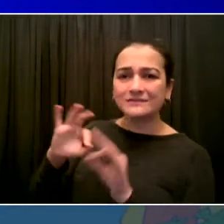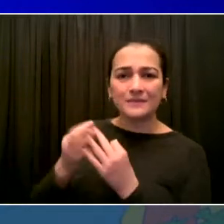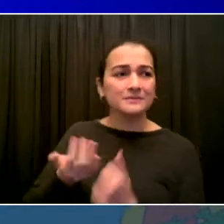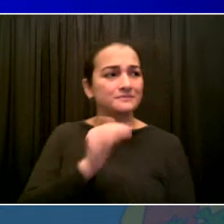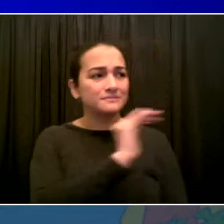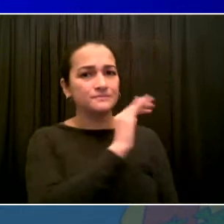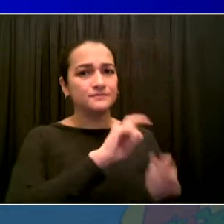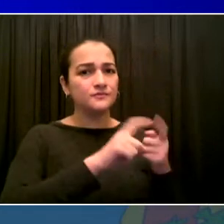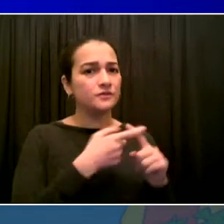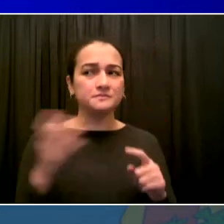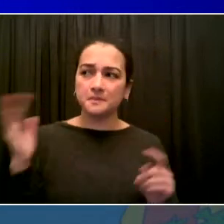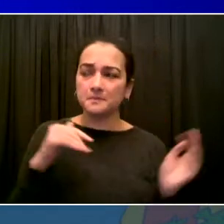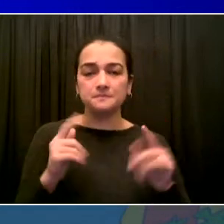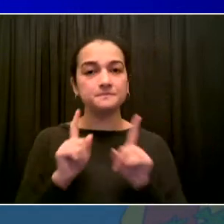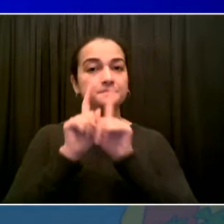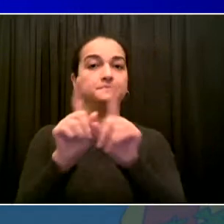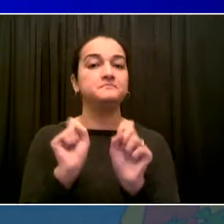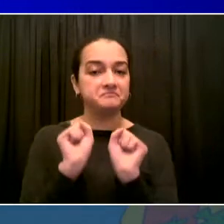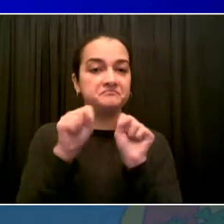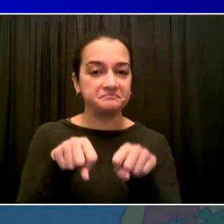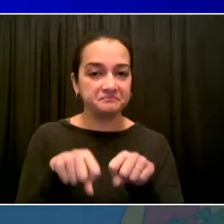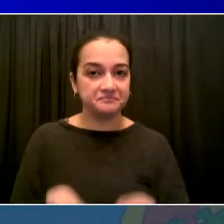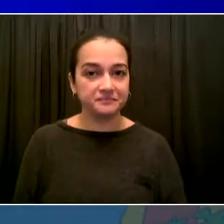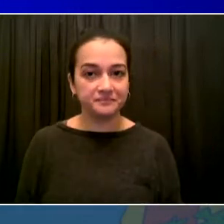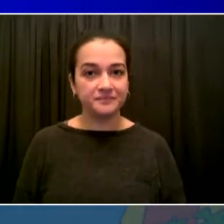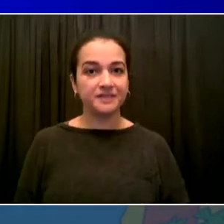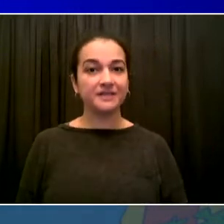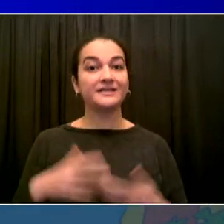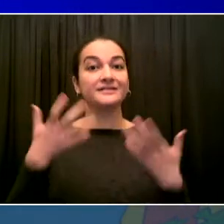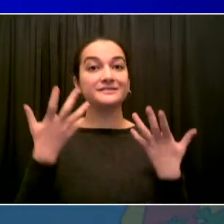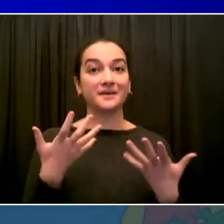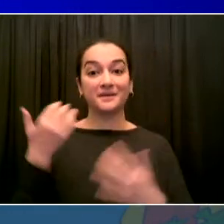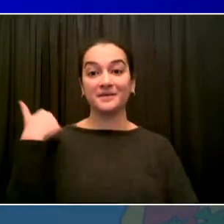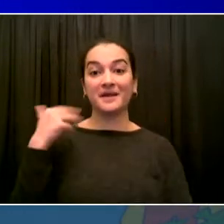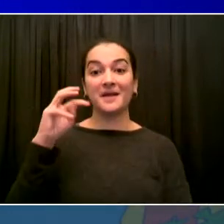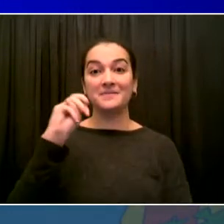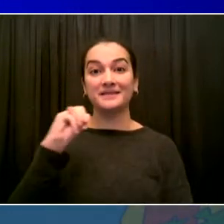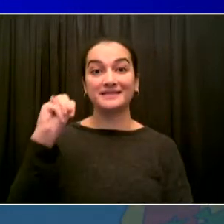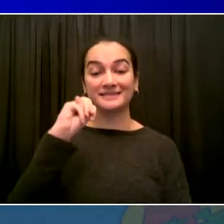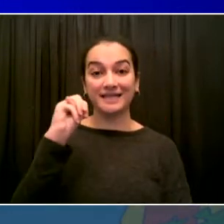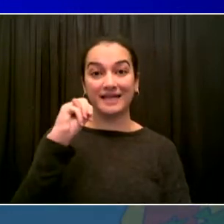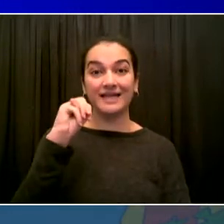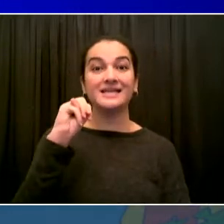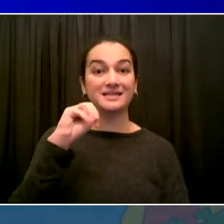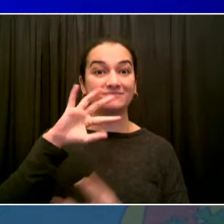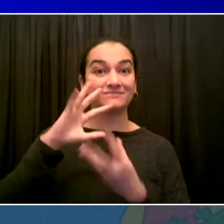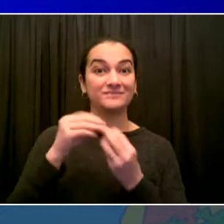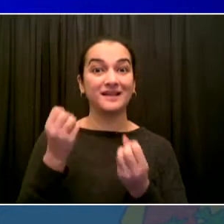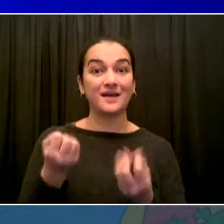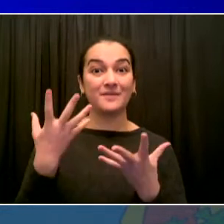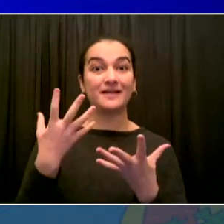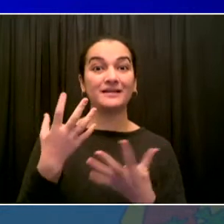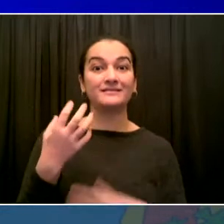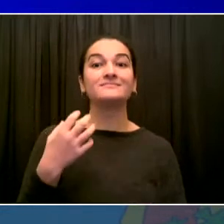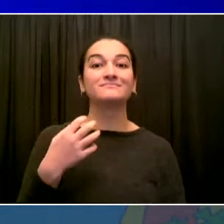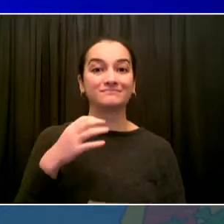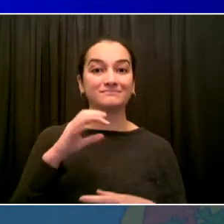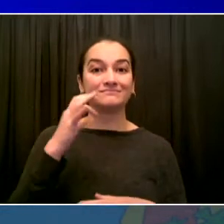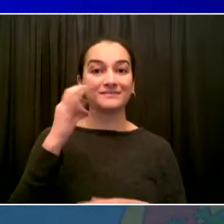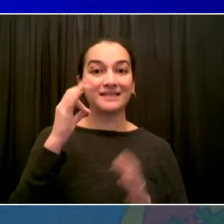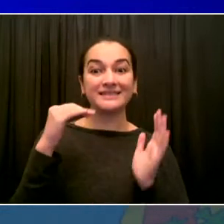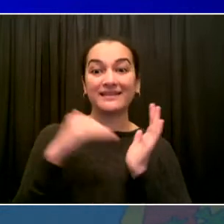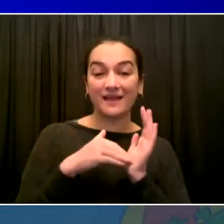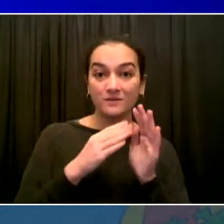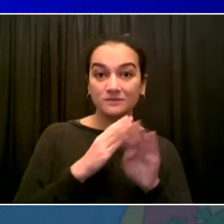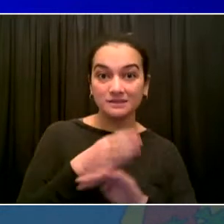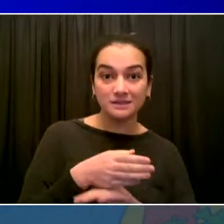Dr. Choksi and I talked about boosters on Monday morning, and the people of this city heard and responded. By the end of the day, Monday, almost 20,000 New